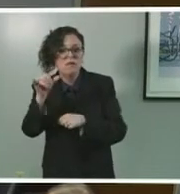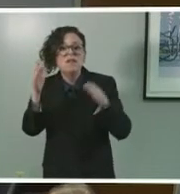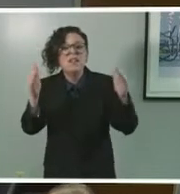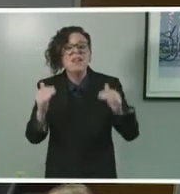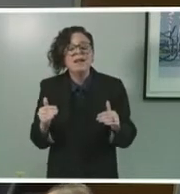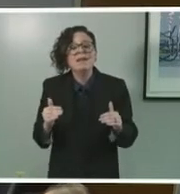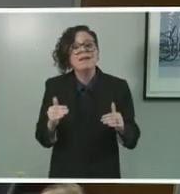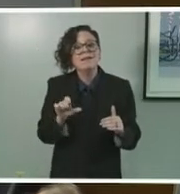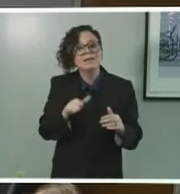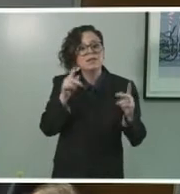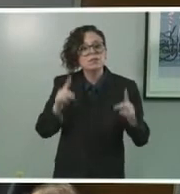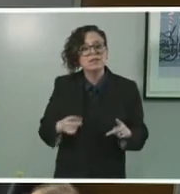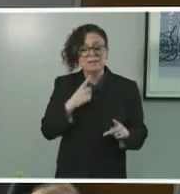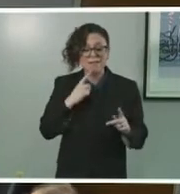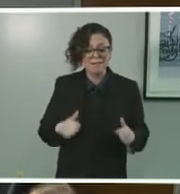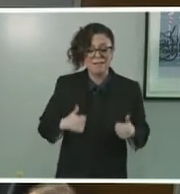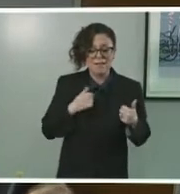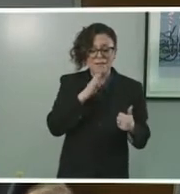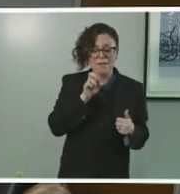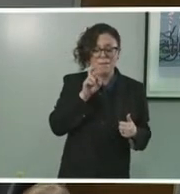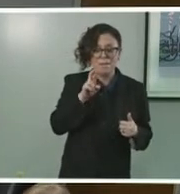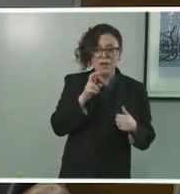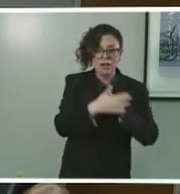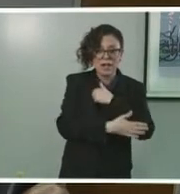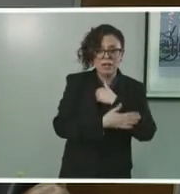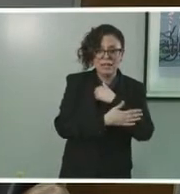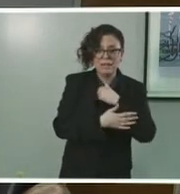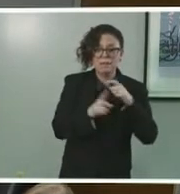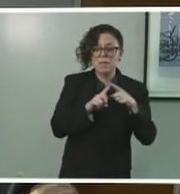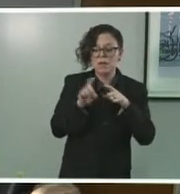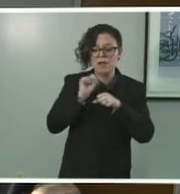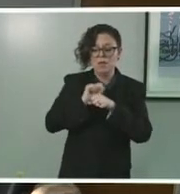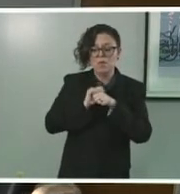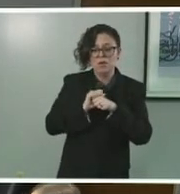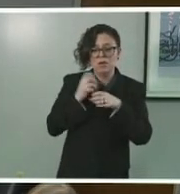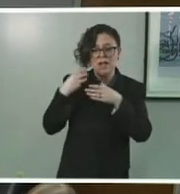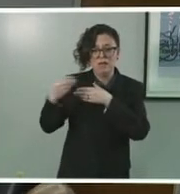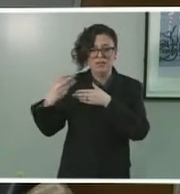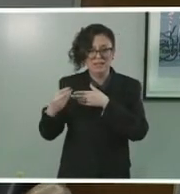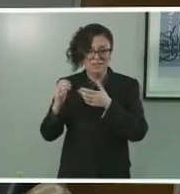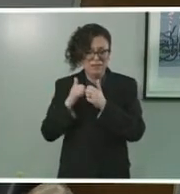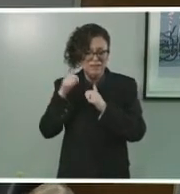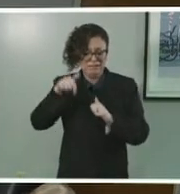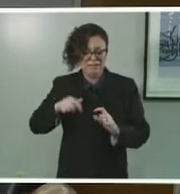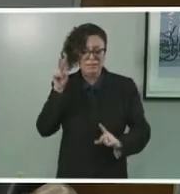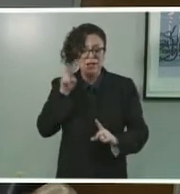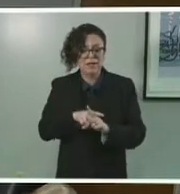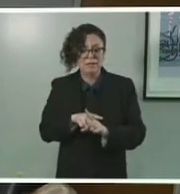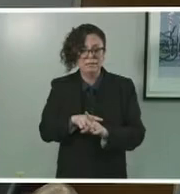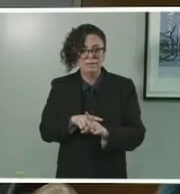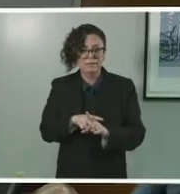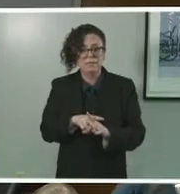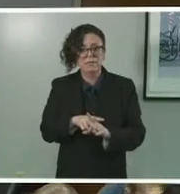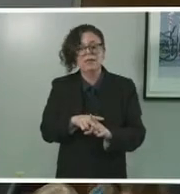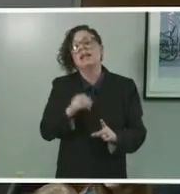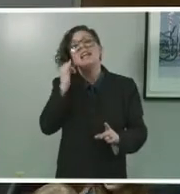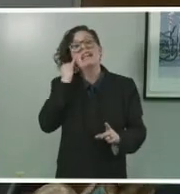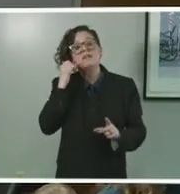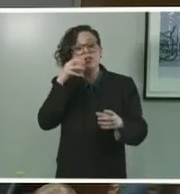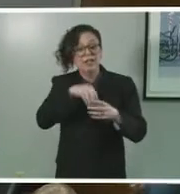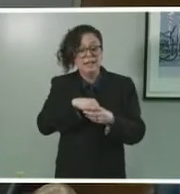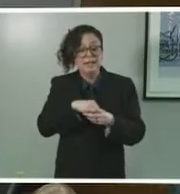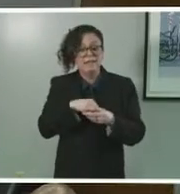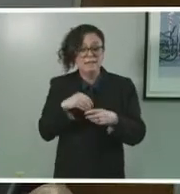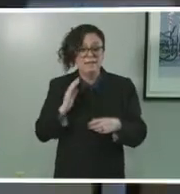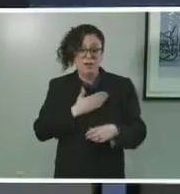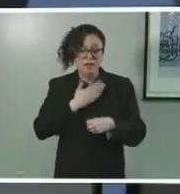County but work outside the county. So how does this apply to them? That's, when they're in the county, they follow the rules of the county. If